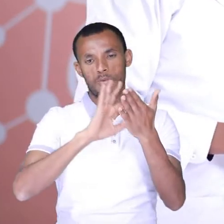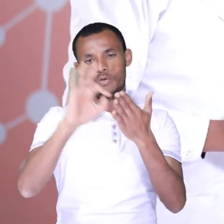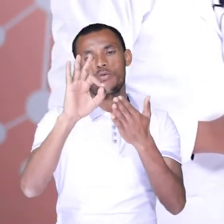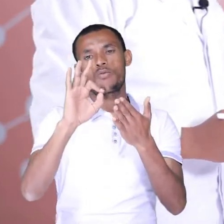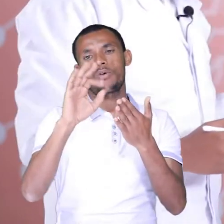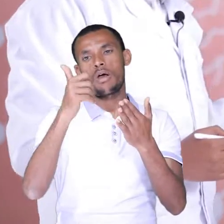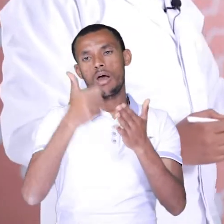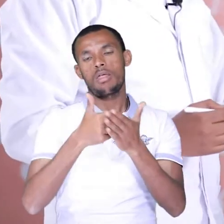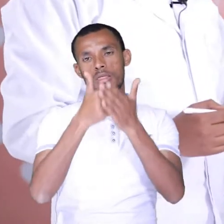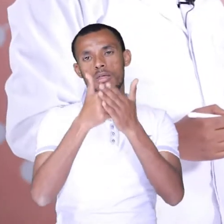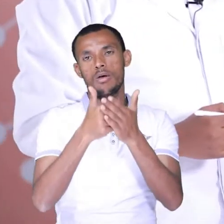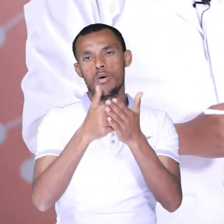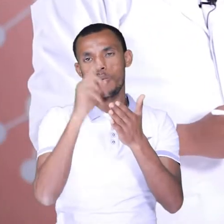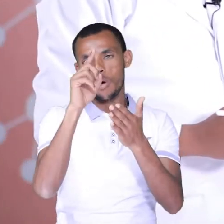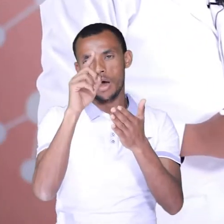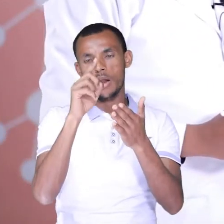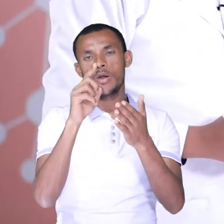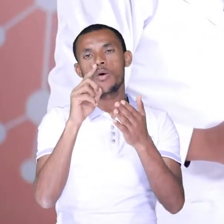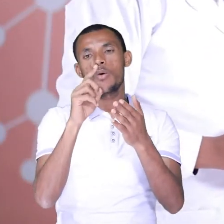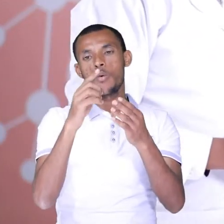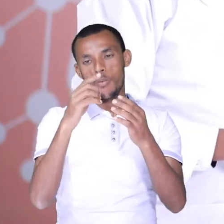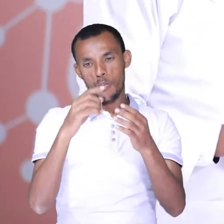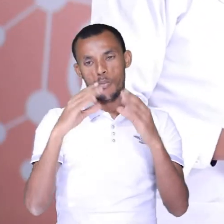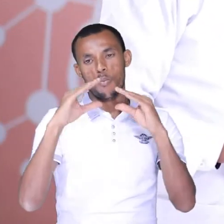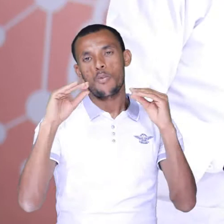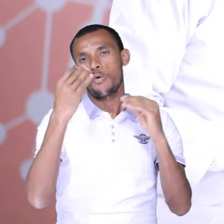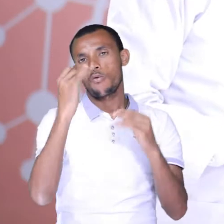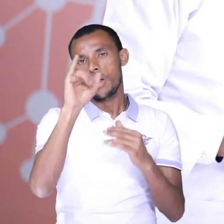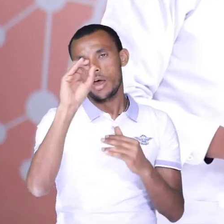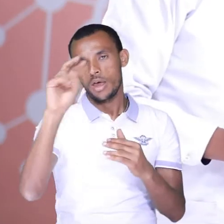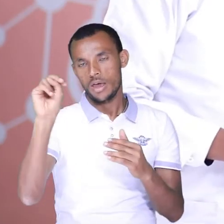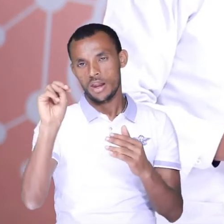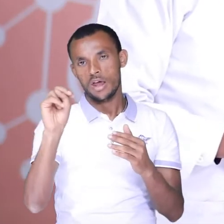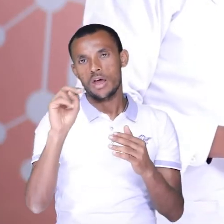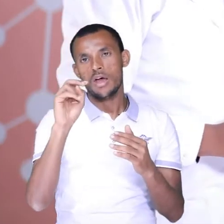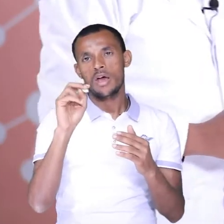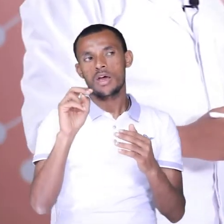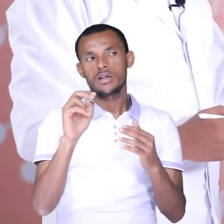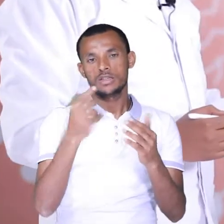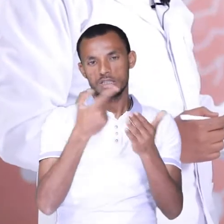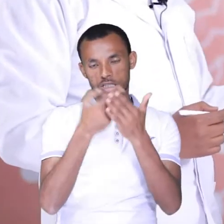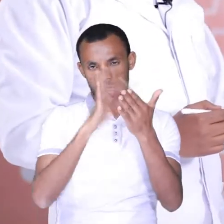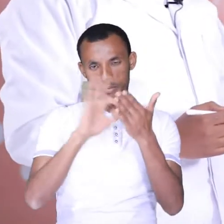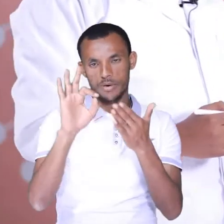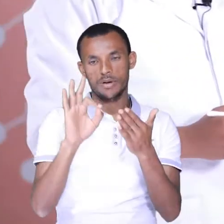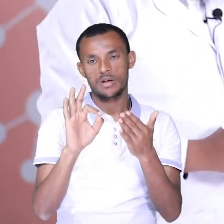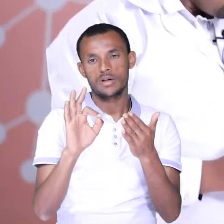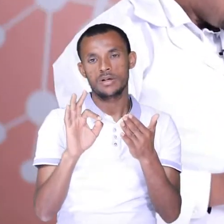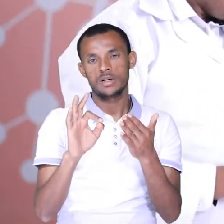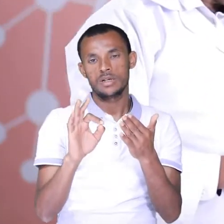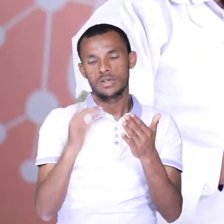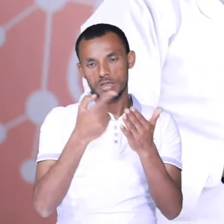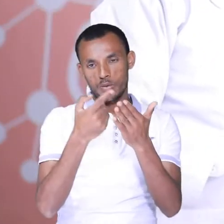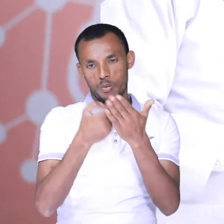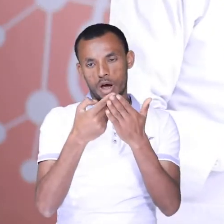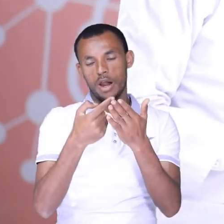atoms. 1 mole of iron, which gives us Avogadro number of ions. 1 mole of